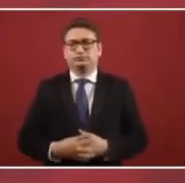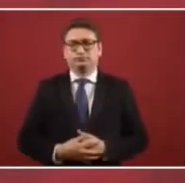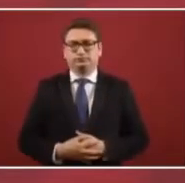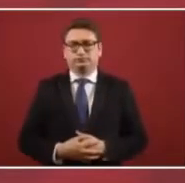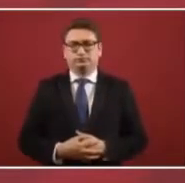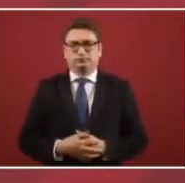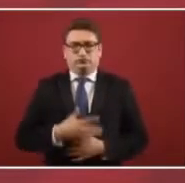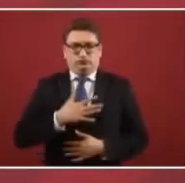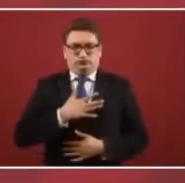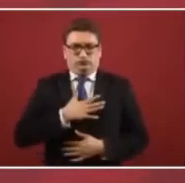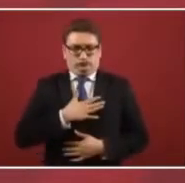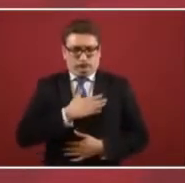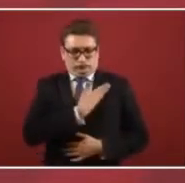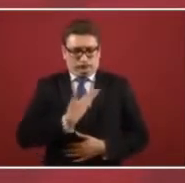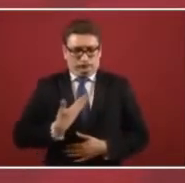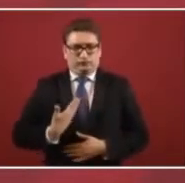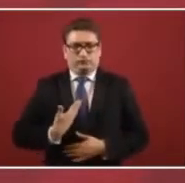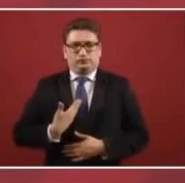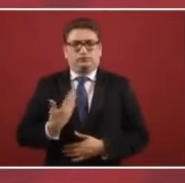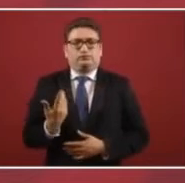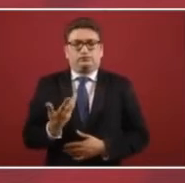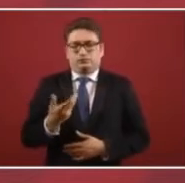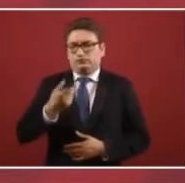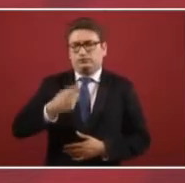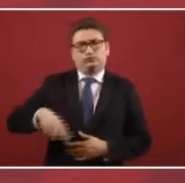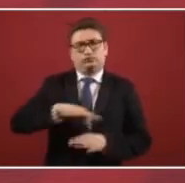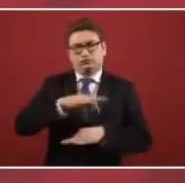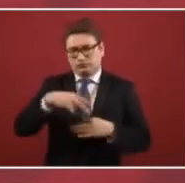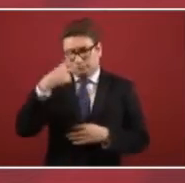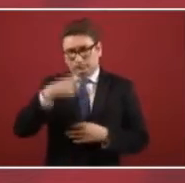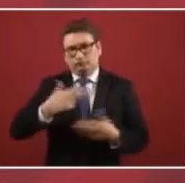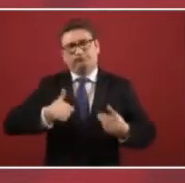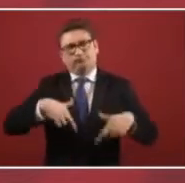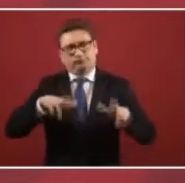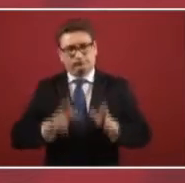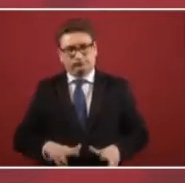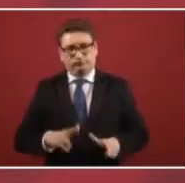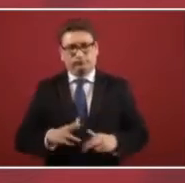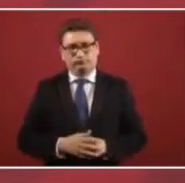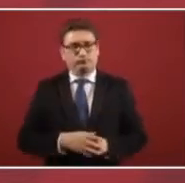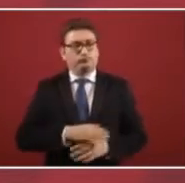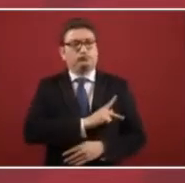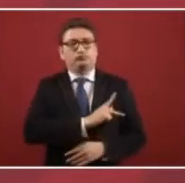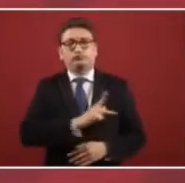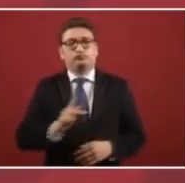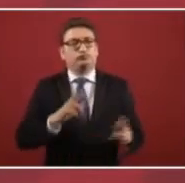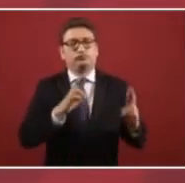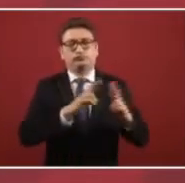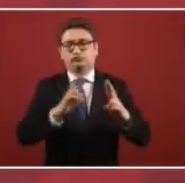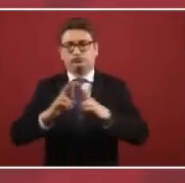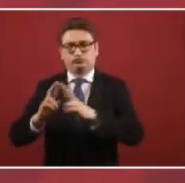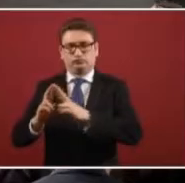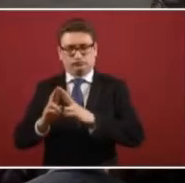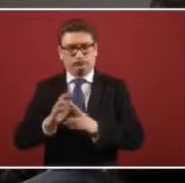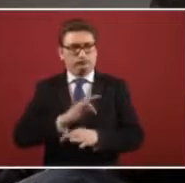disagreements, but I try not to deal with them because I represent all Mexicans. So all the